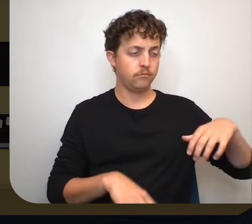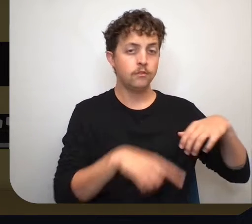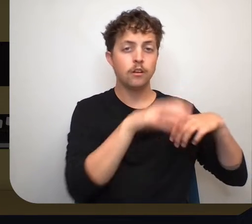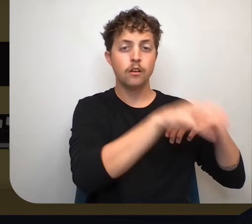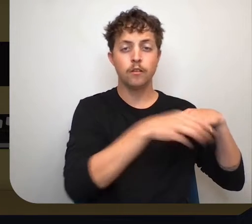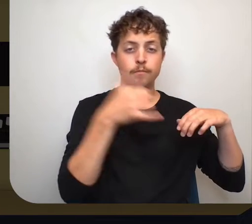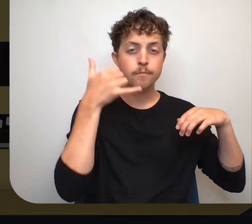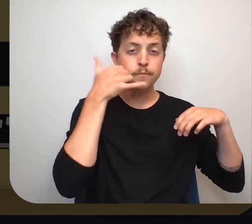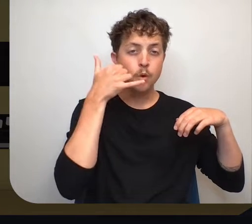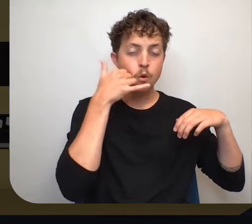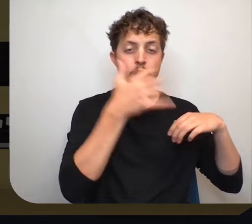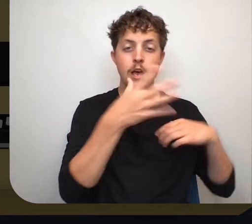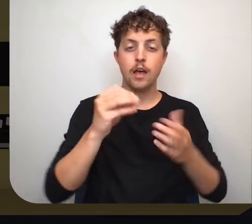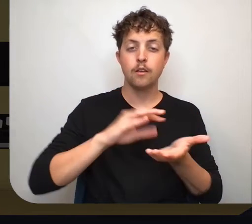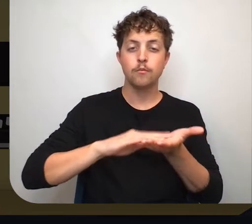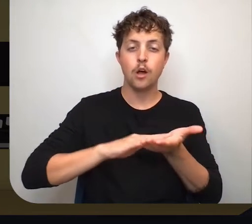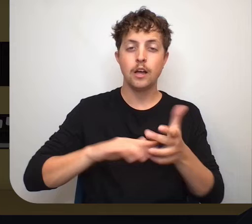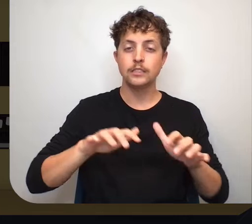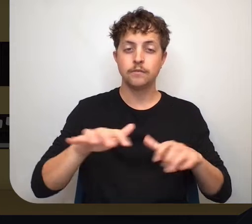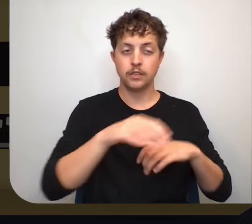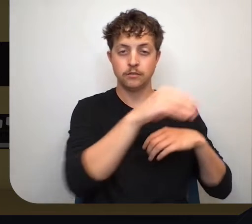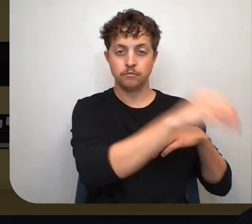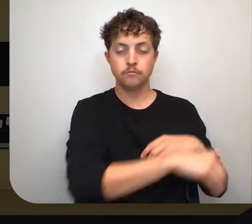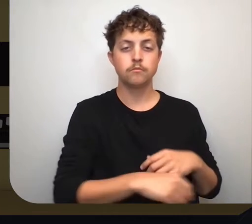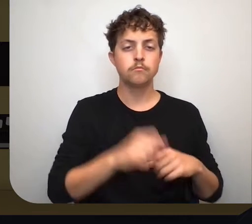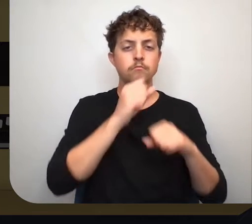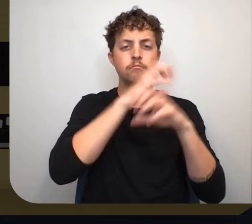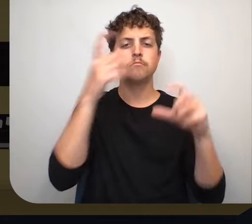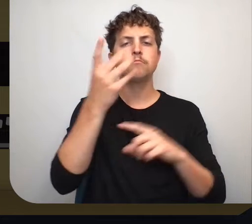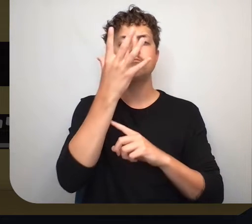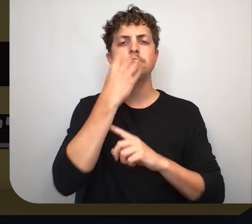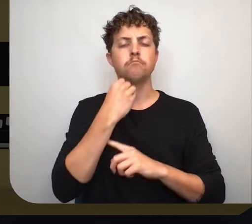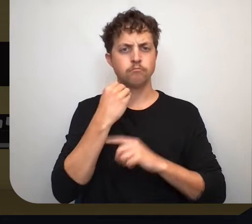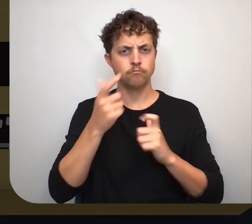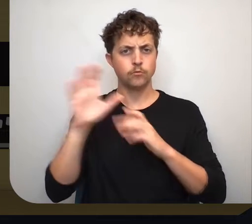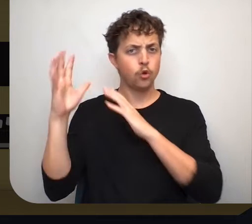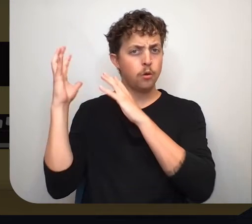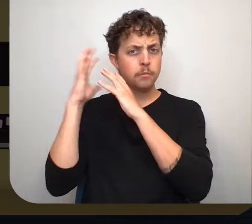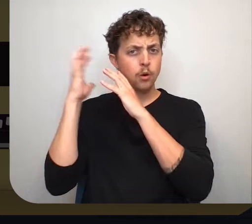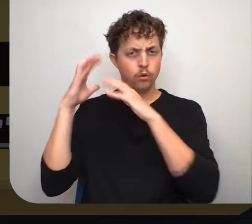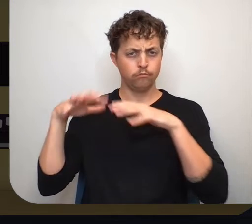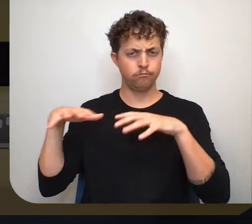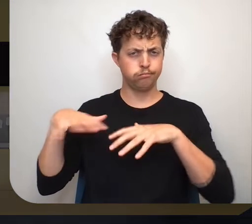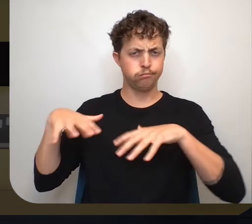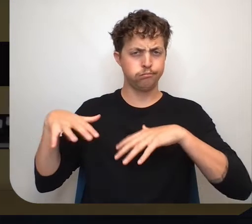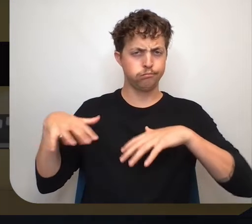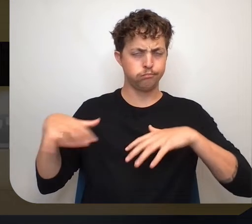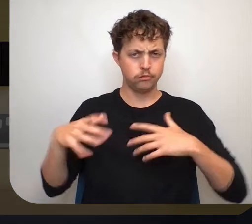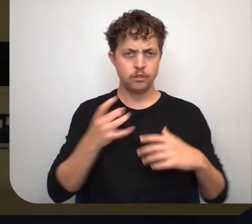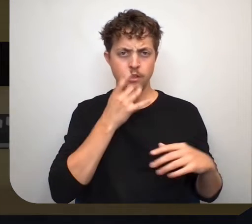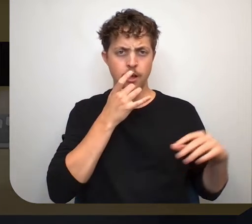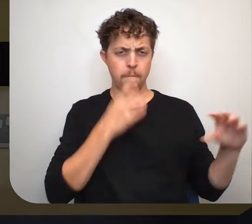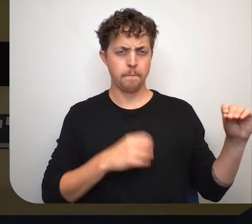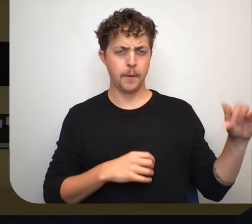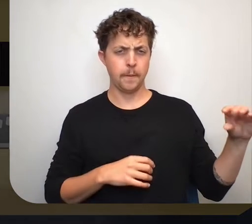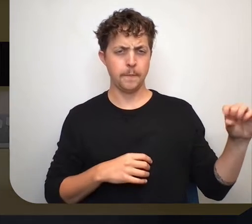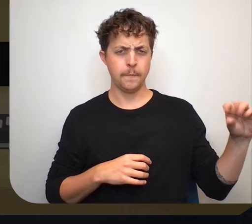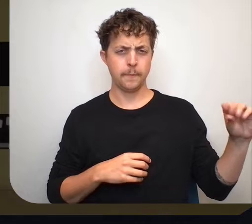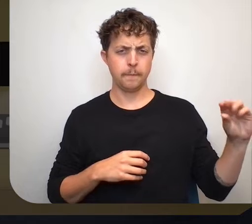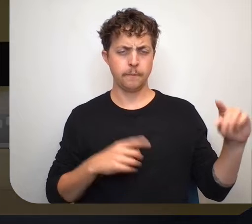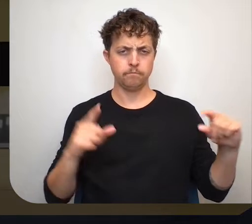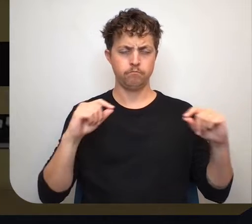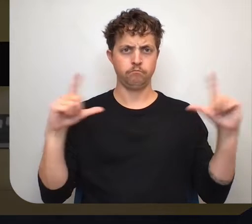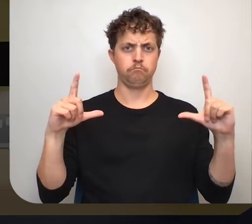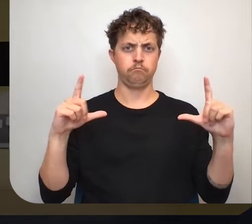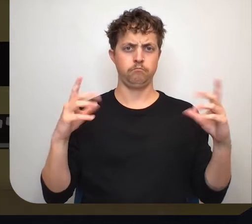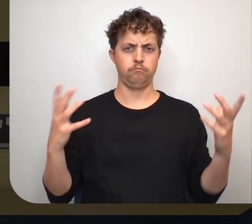station, smartphone, and braille device. Imagine you are sleeping when the pillow suddenly vibrates. Pillow vibrates and base station